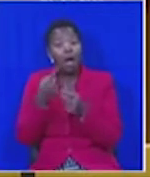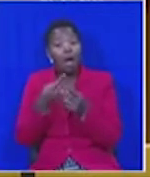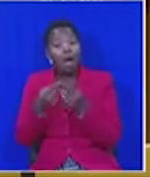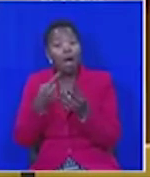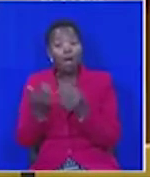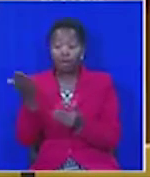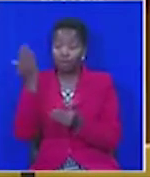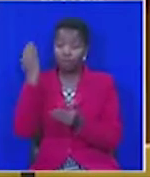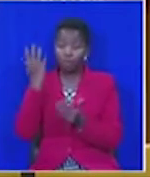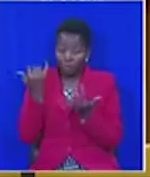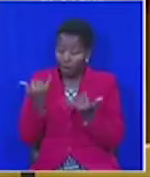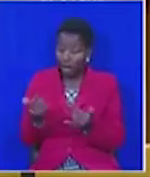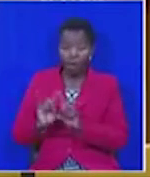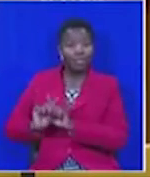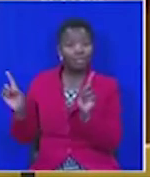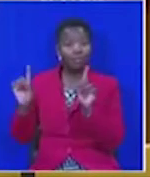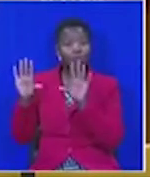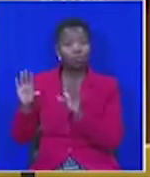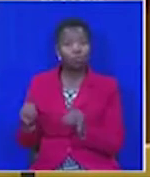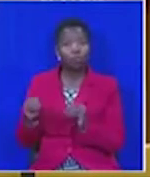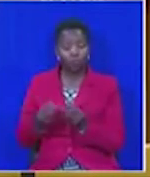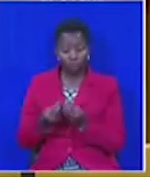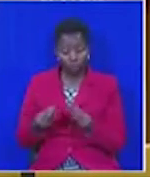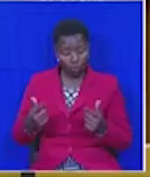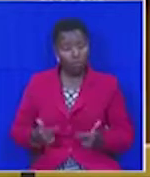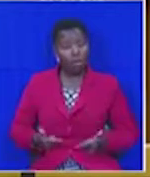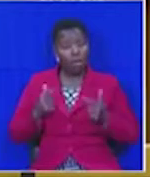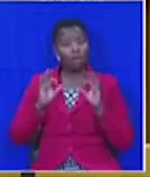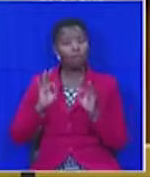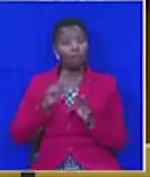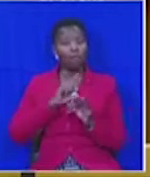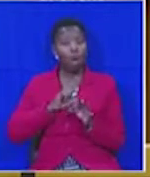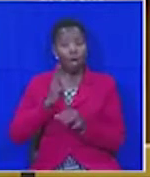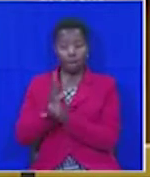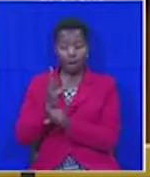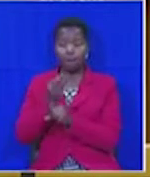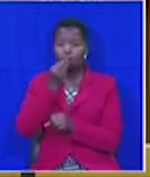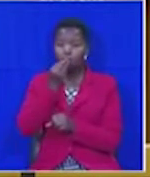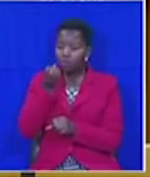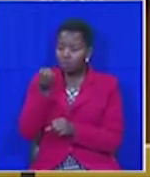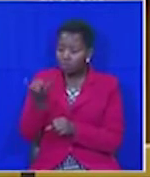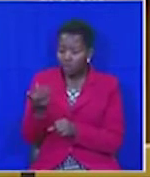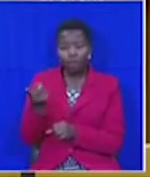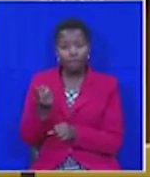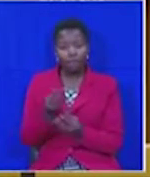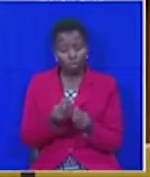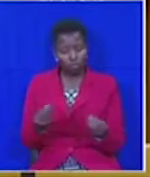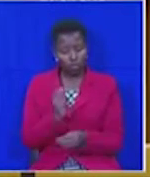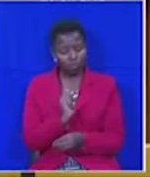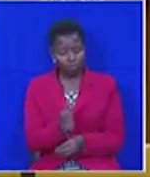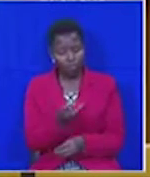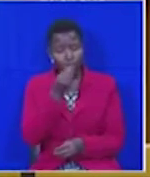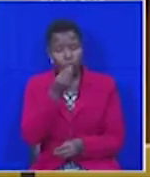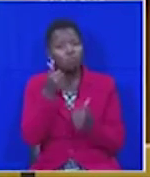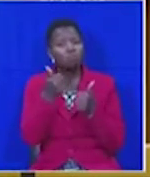have disappeared. Children are living because the mothers are fed, because the children are fed. It's a question